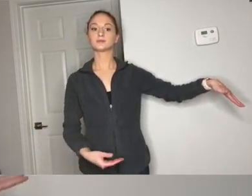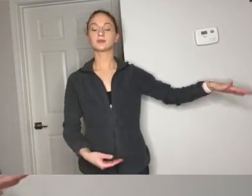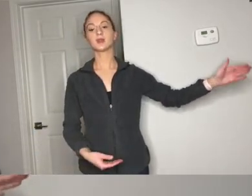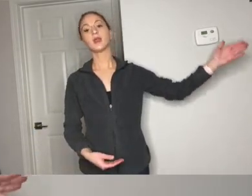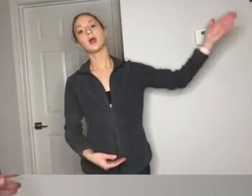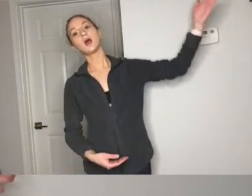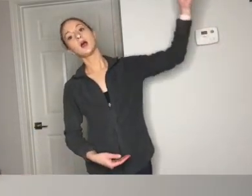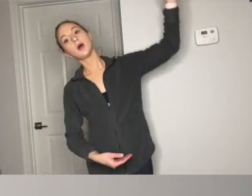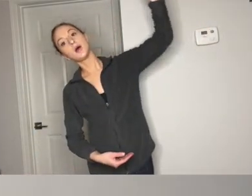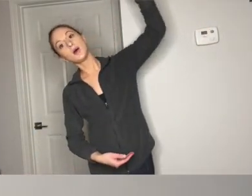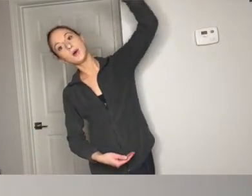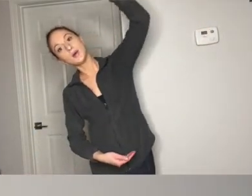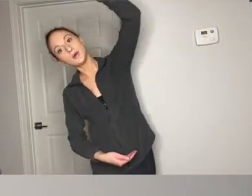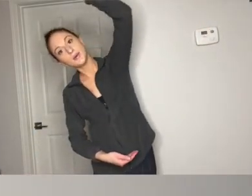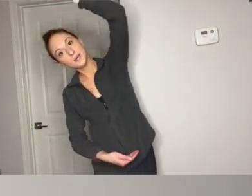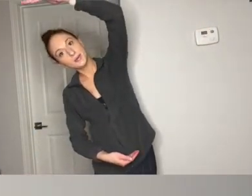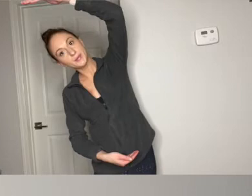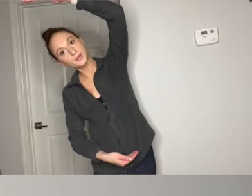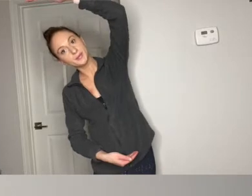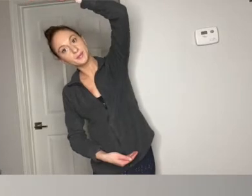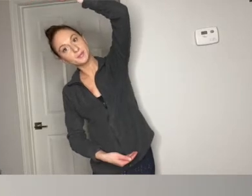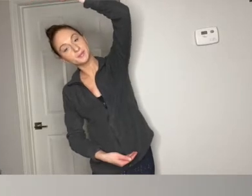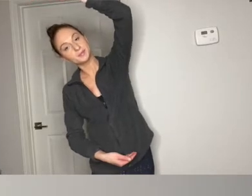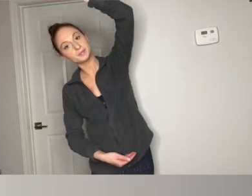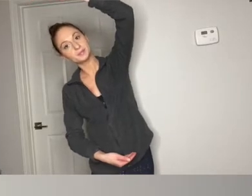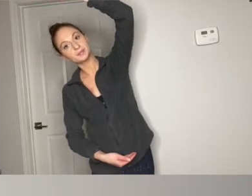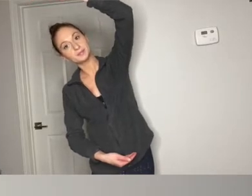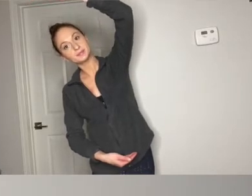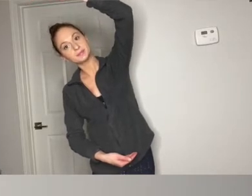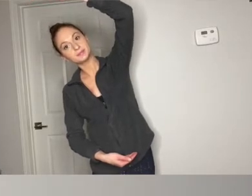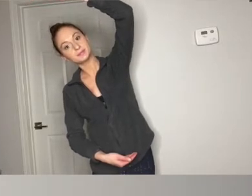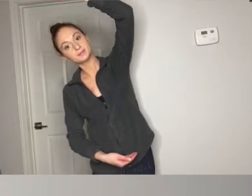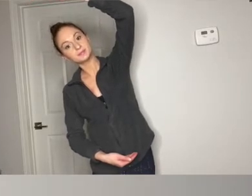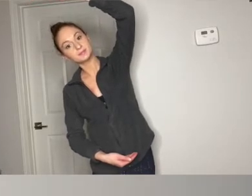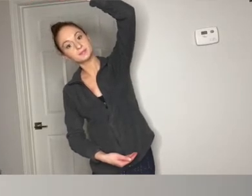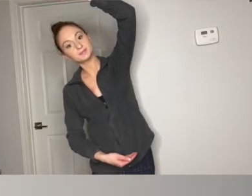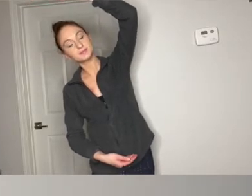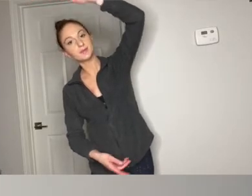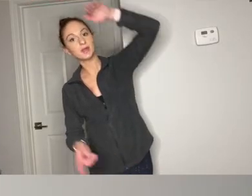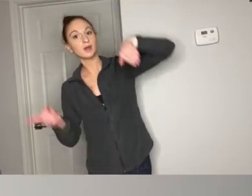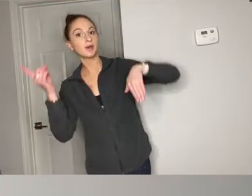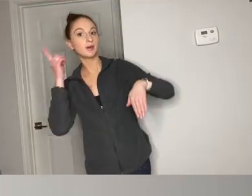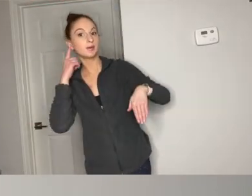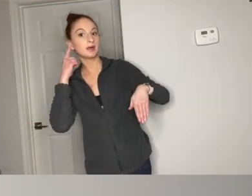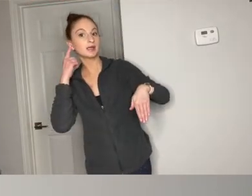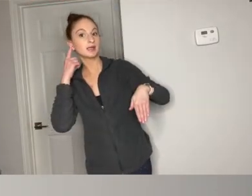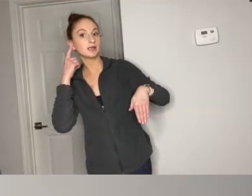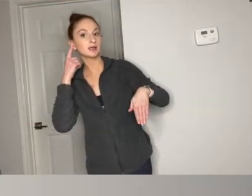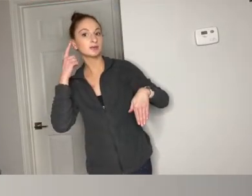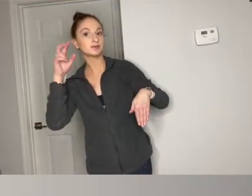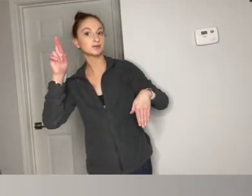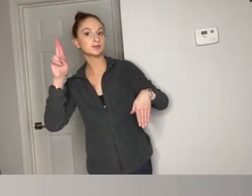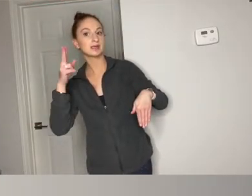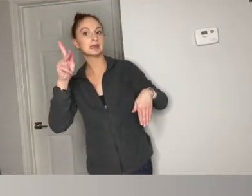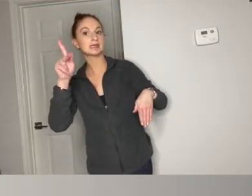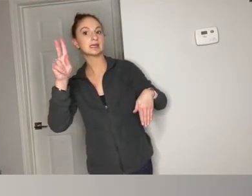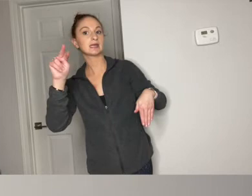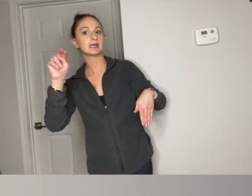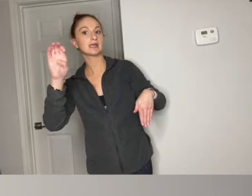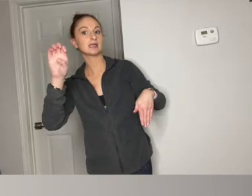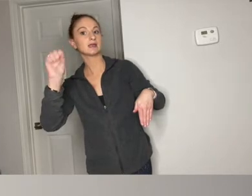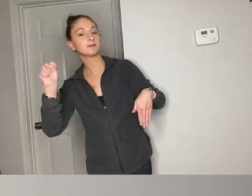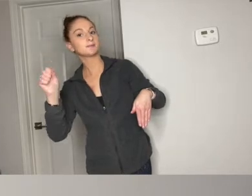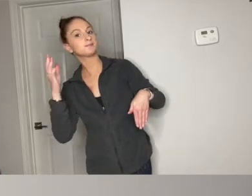curve your right arm under, and reach your left arm up and over towards your right toes. Right ear to your right knee. Again,